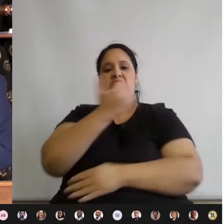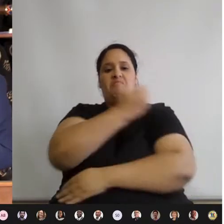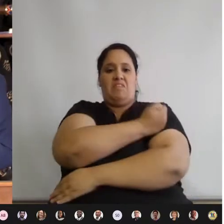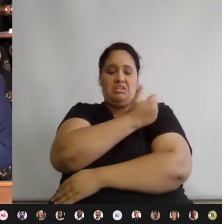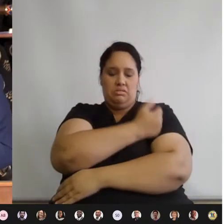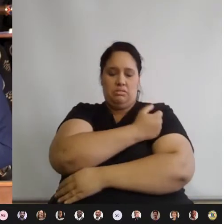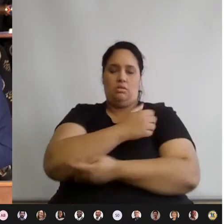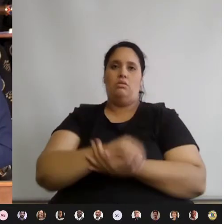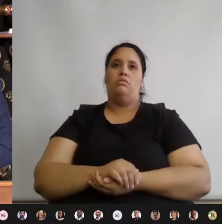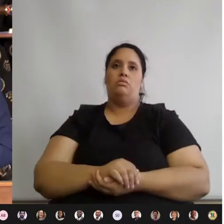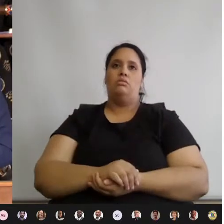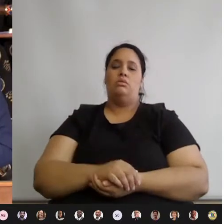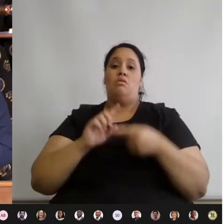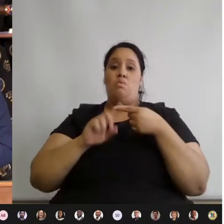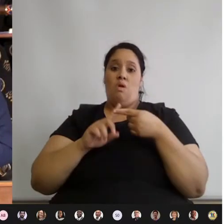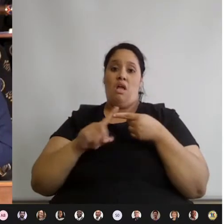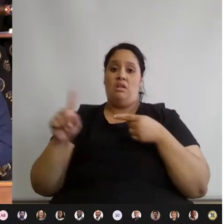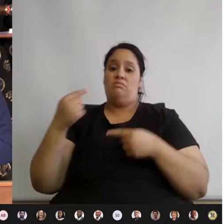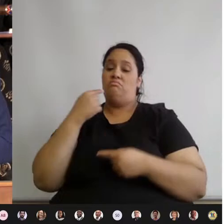me is